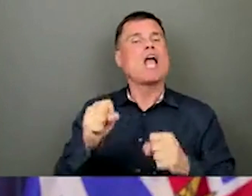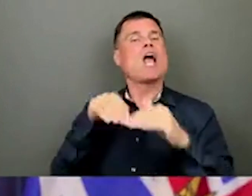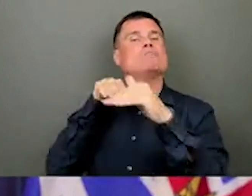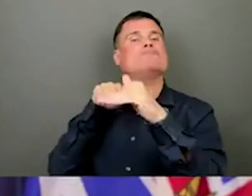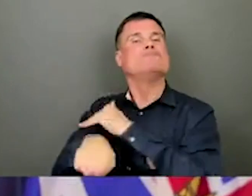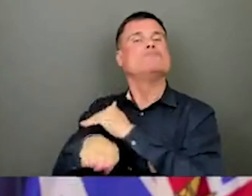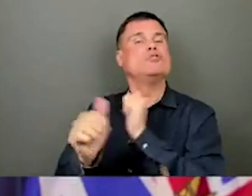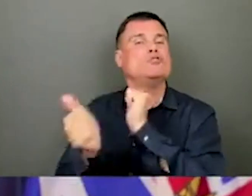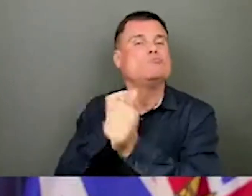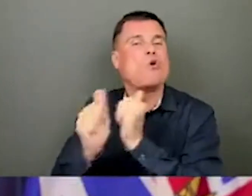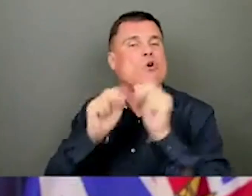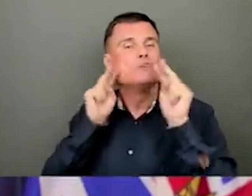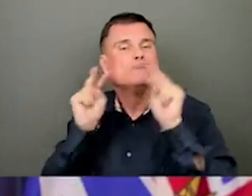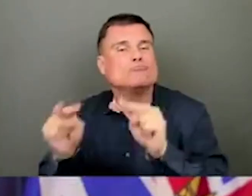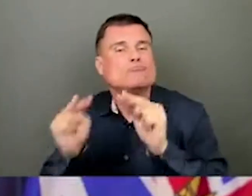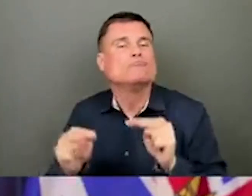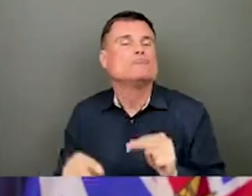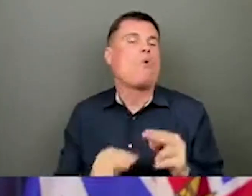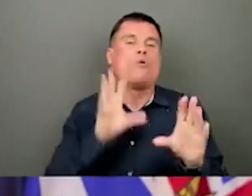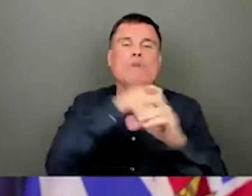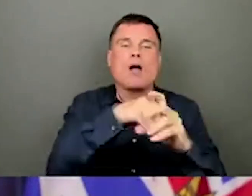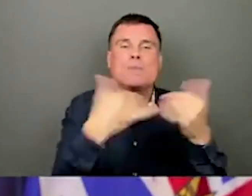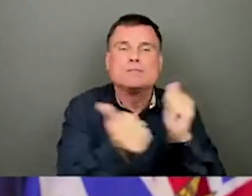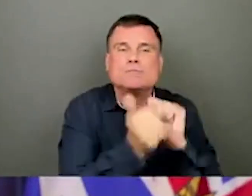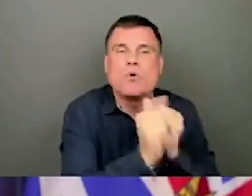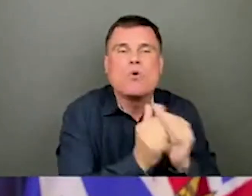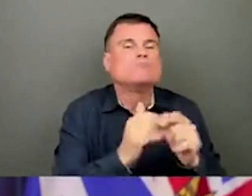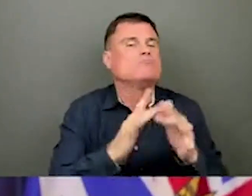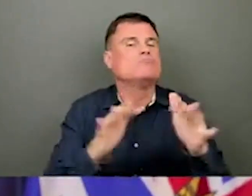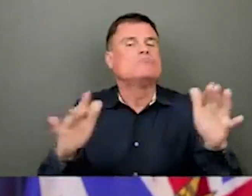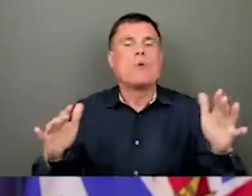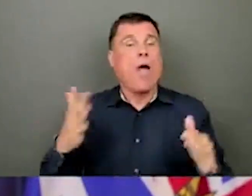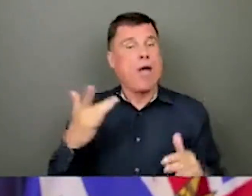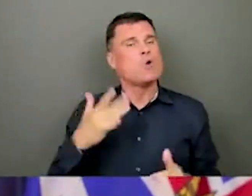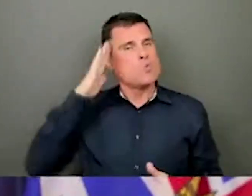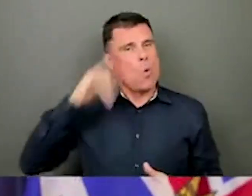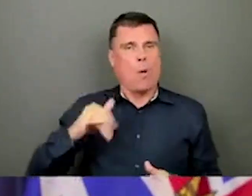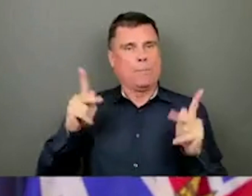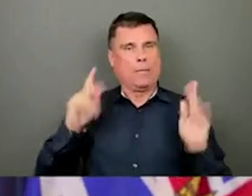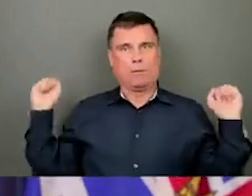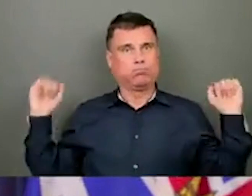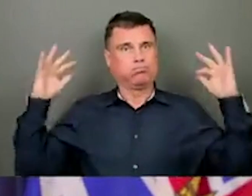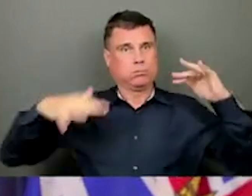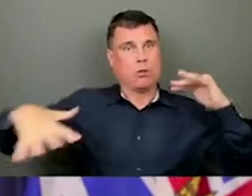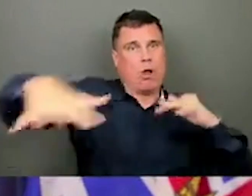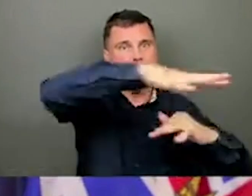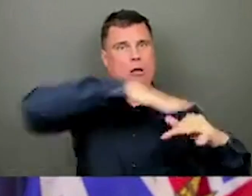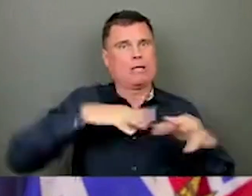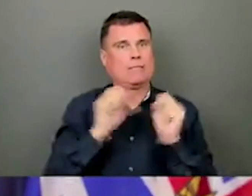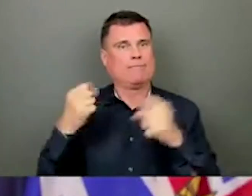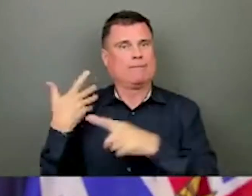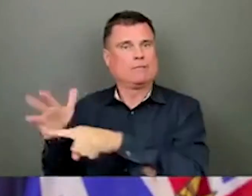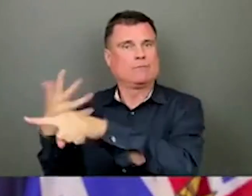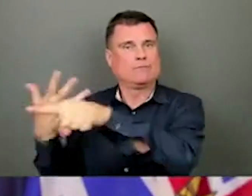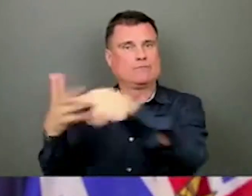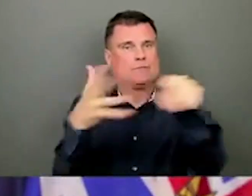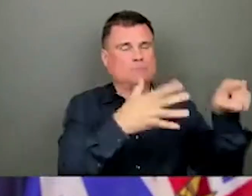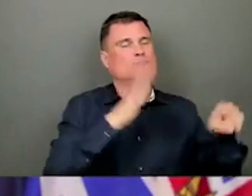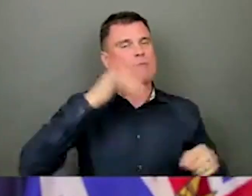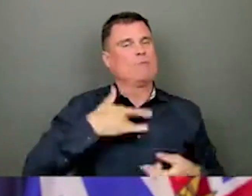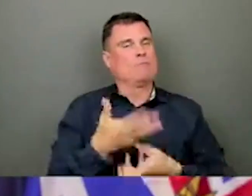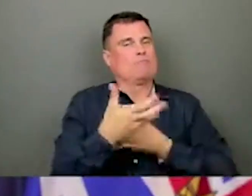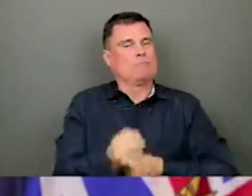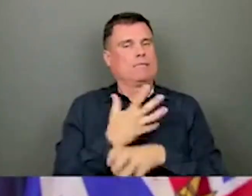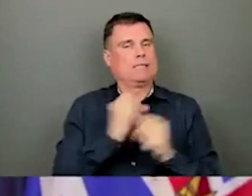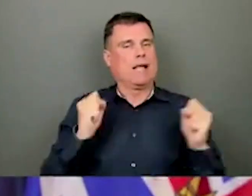and are also bringing us back together safely. Our BC pandemic has always been about taking thoughtful action